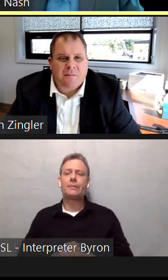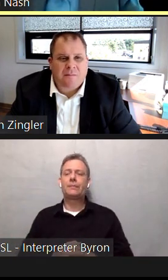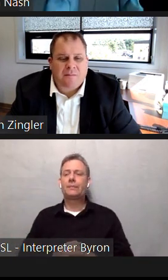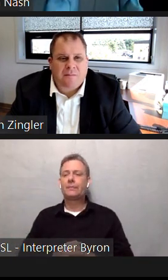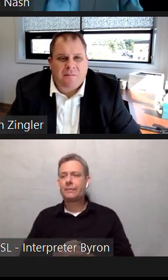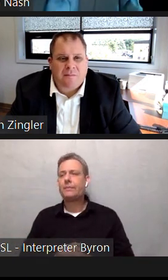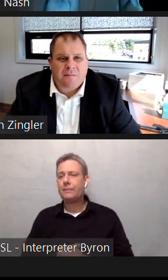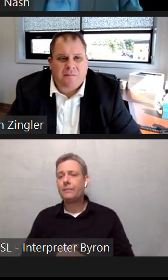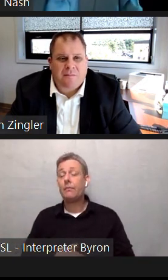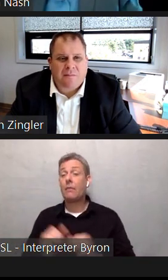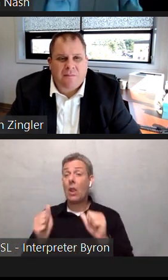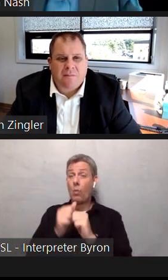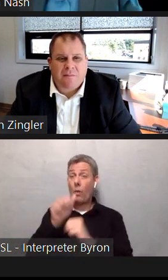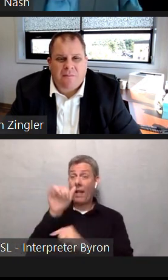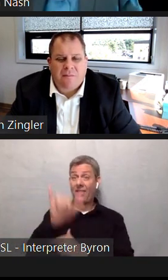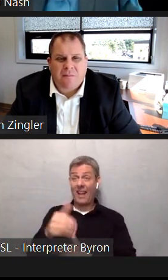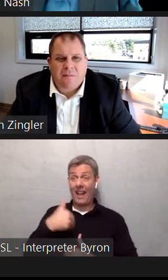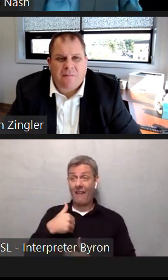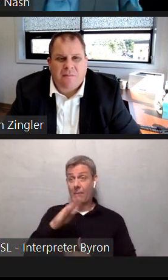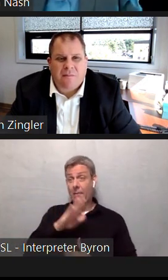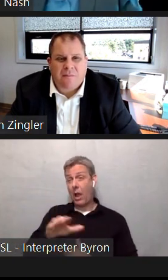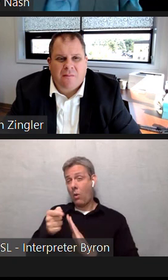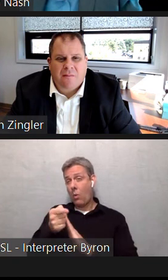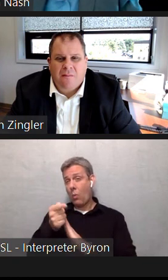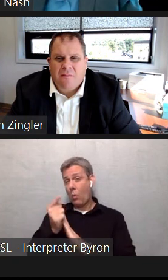So with that, we have about 1 minute left.